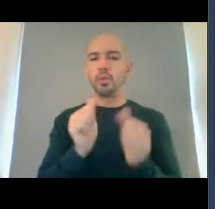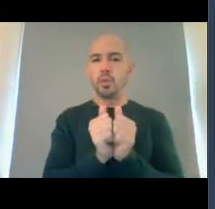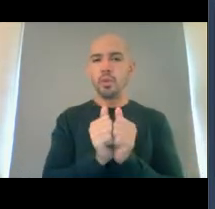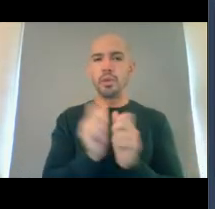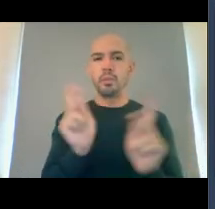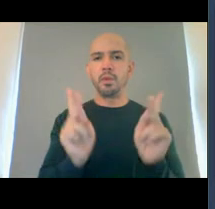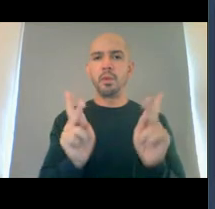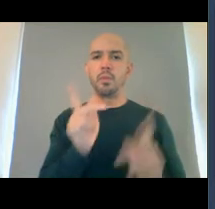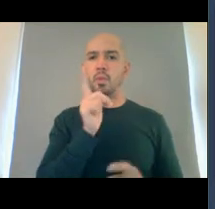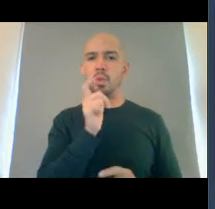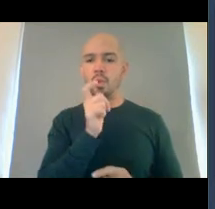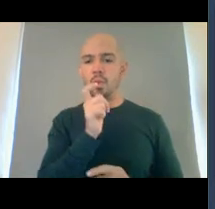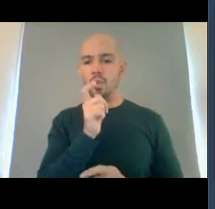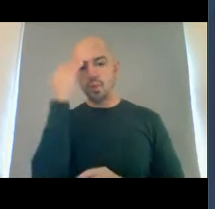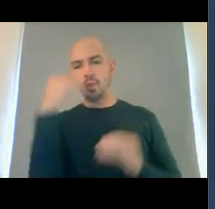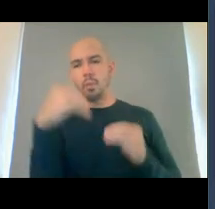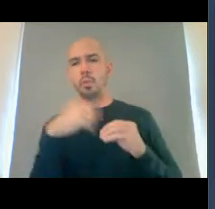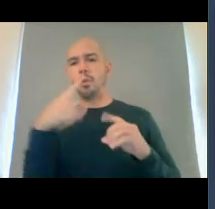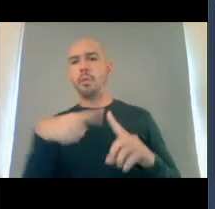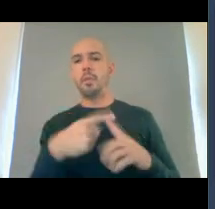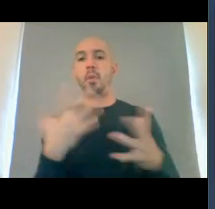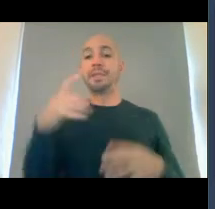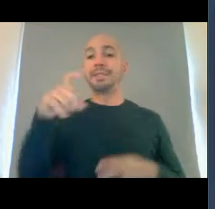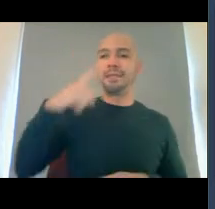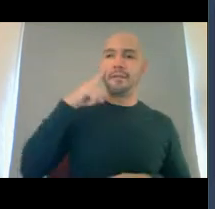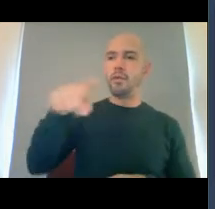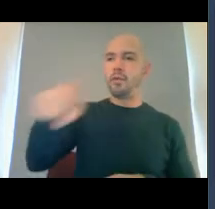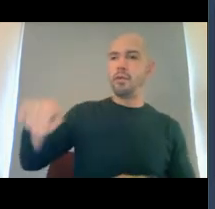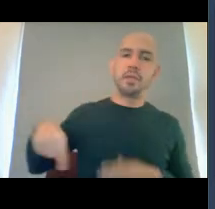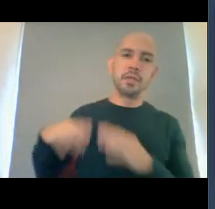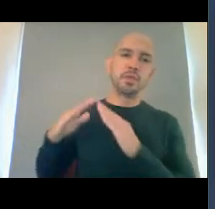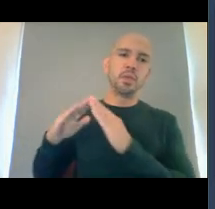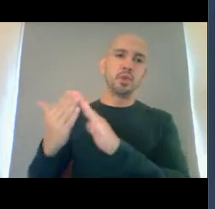who know more about what's needed in those communities